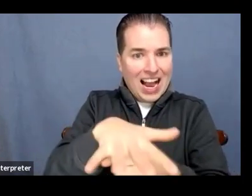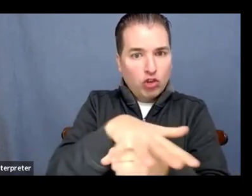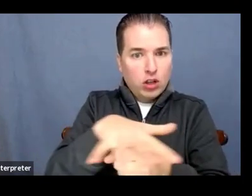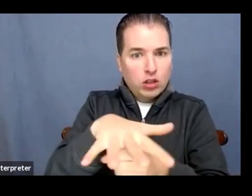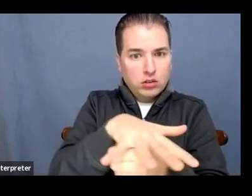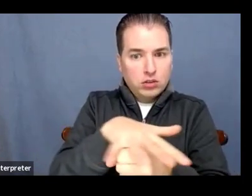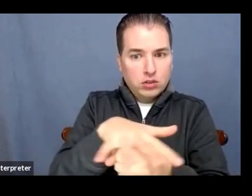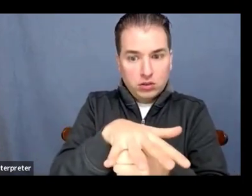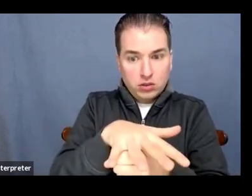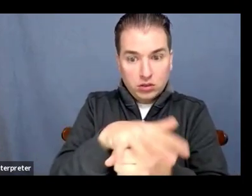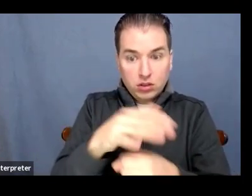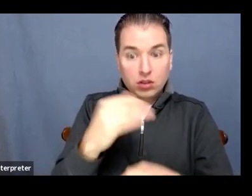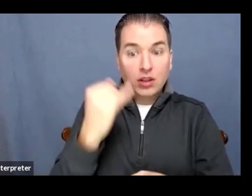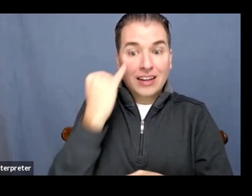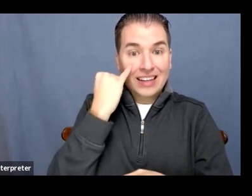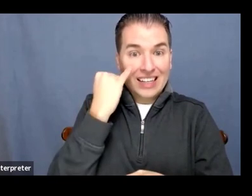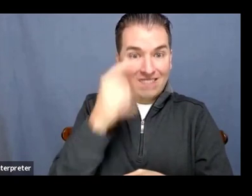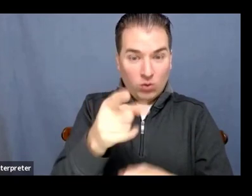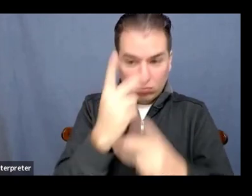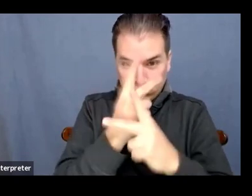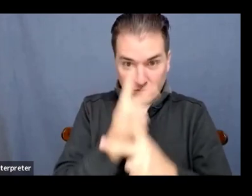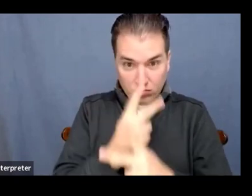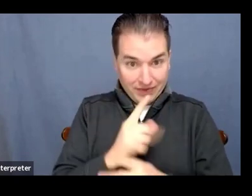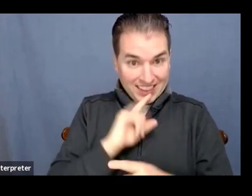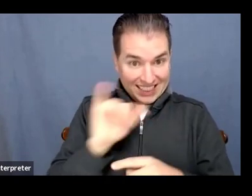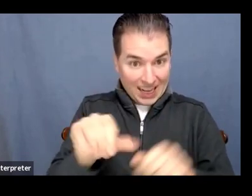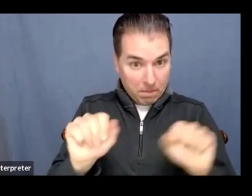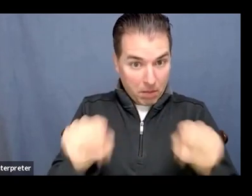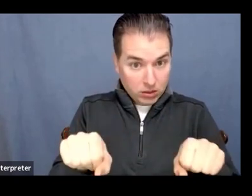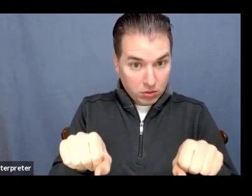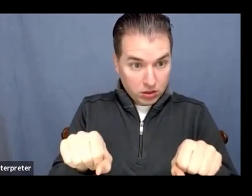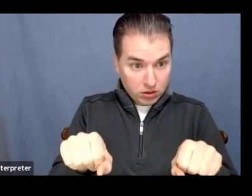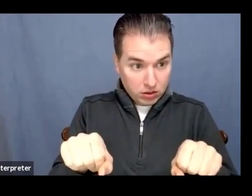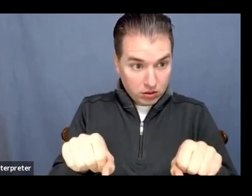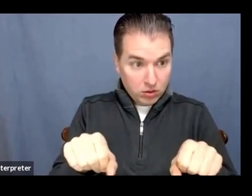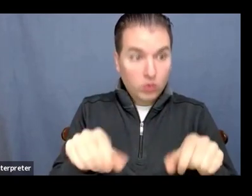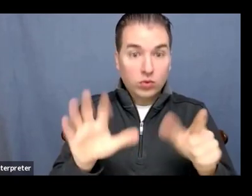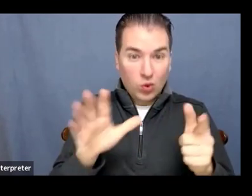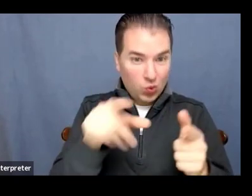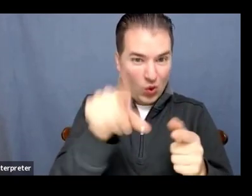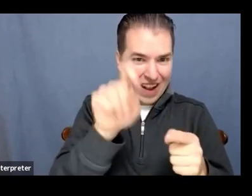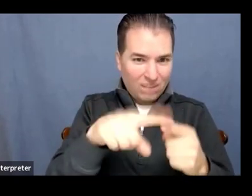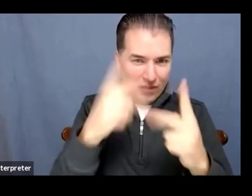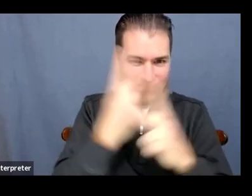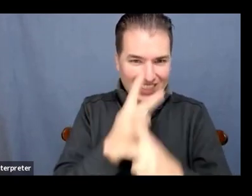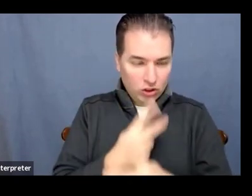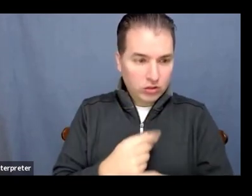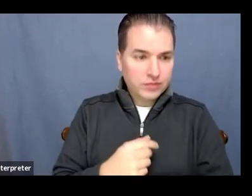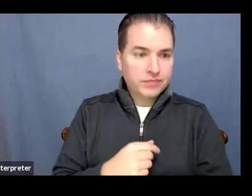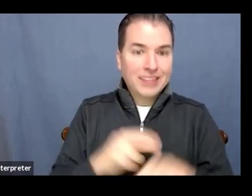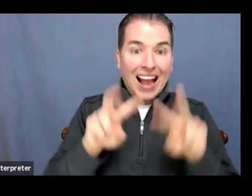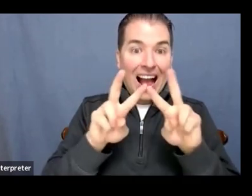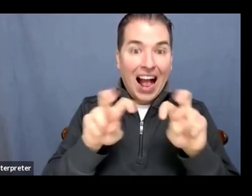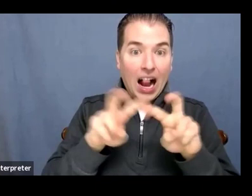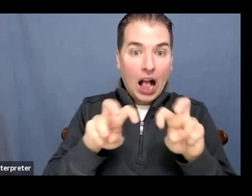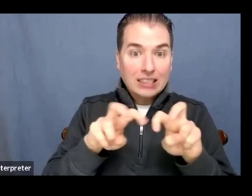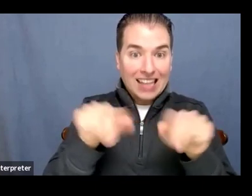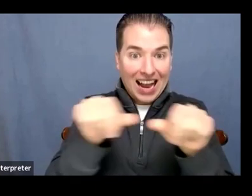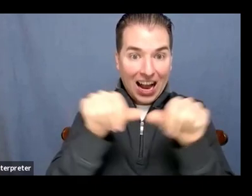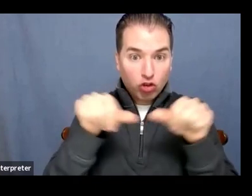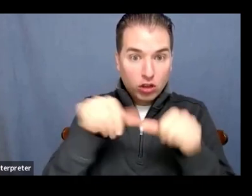geographic area is even possible. So how are we going to do that? Well, we're going to do some analysis,